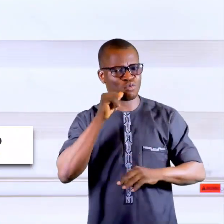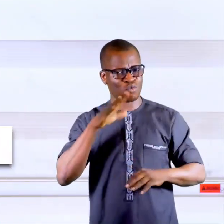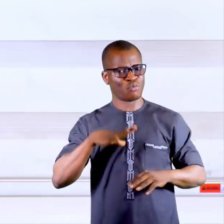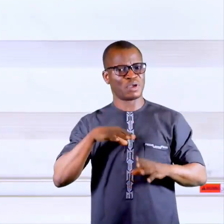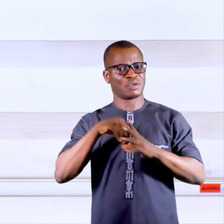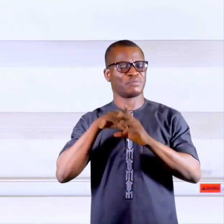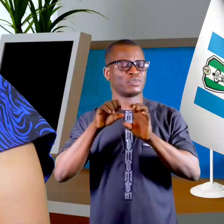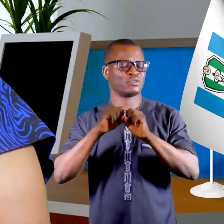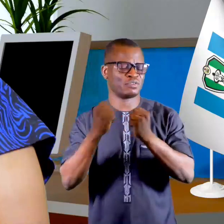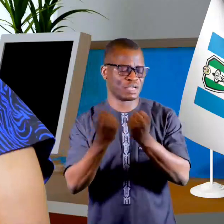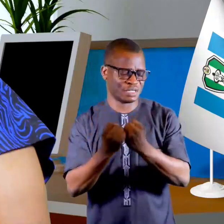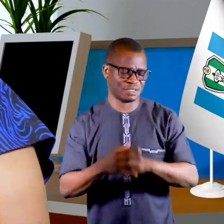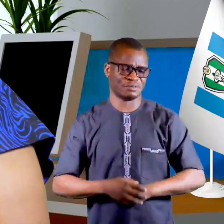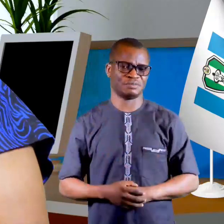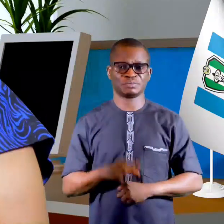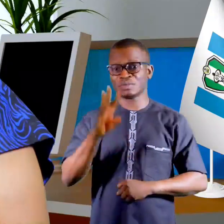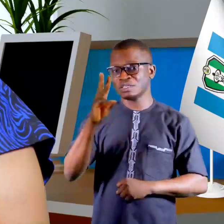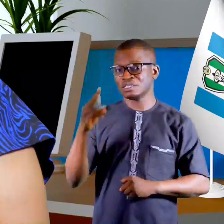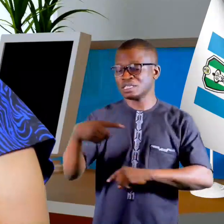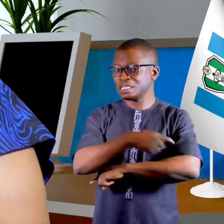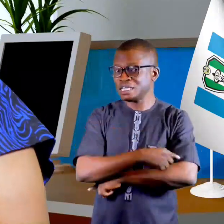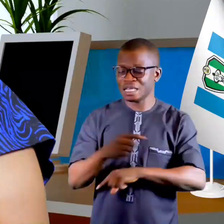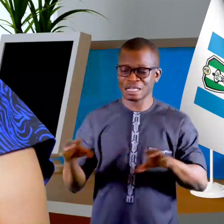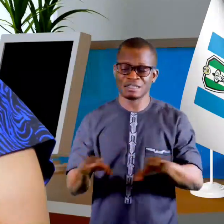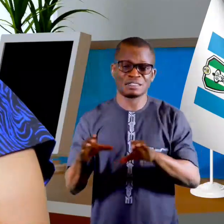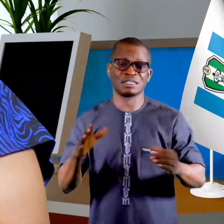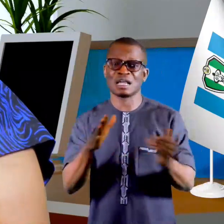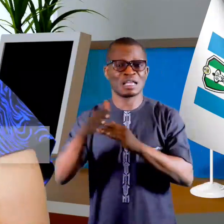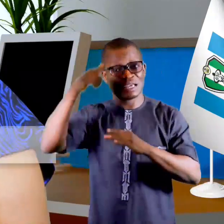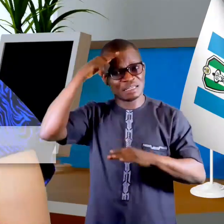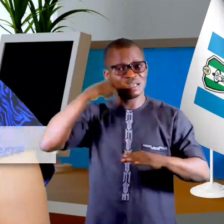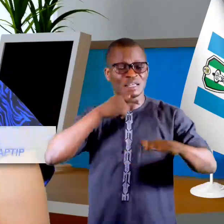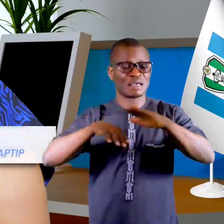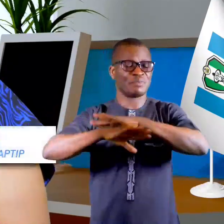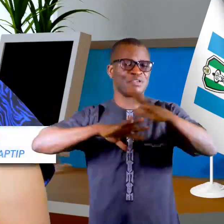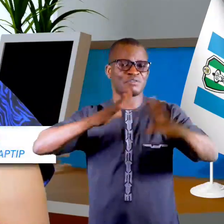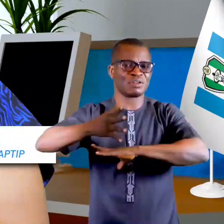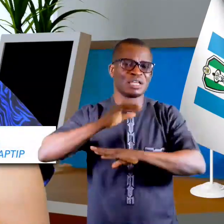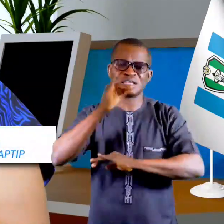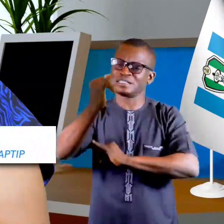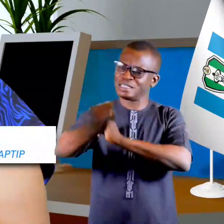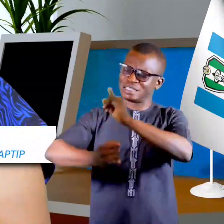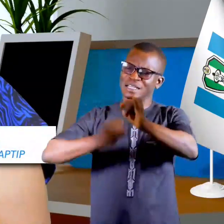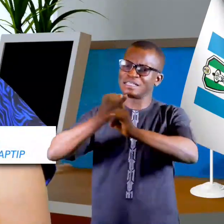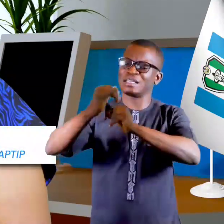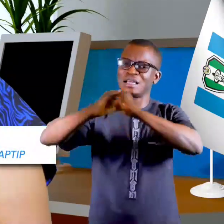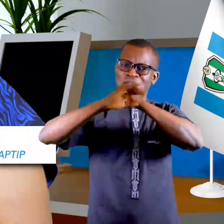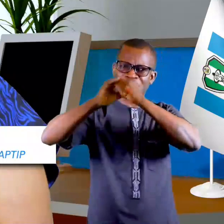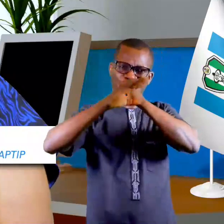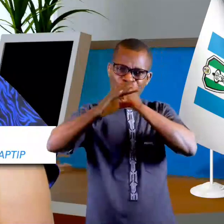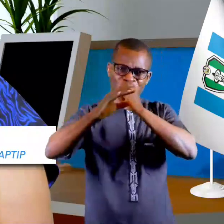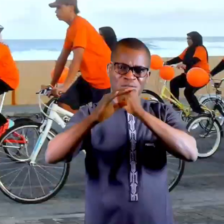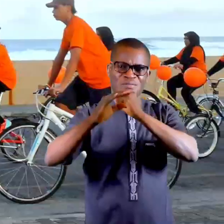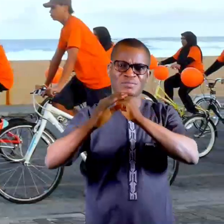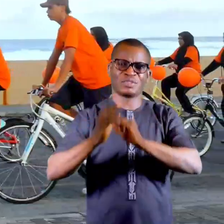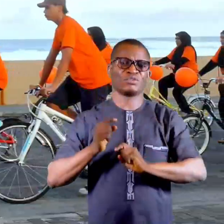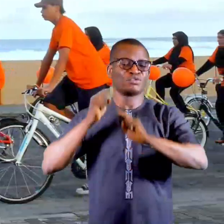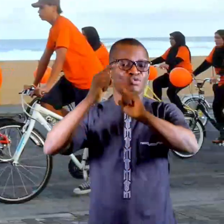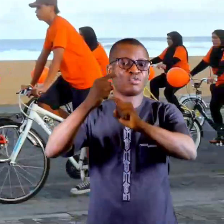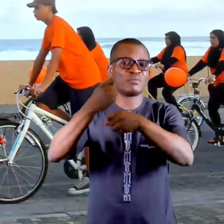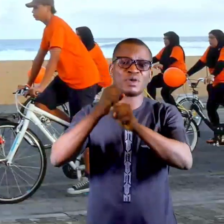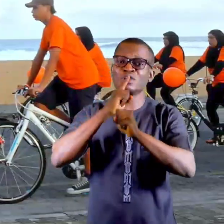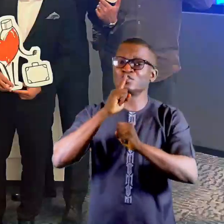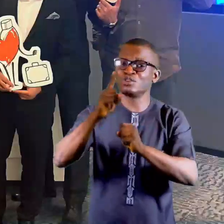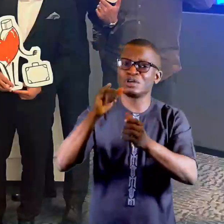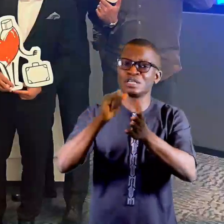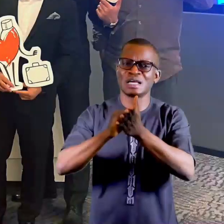the society. 16 Days Activism Against Gender-Based Violence is an international campaign geared towards ensuring